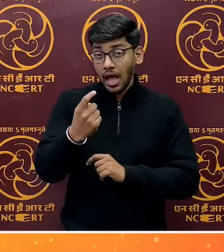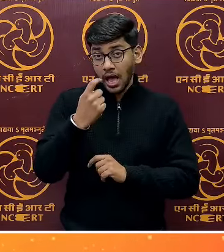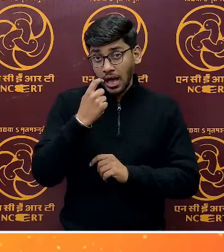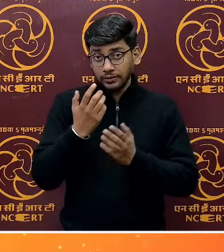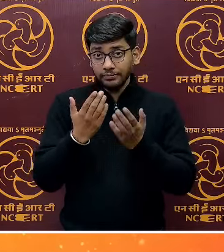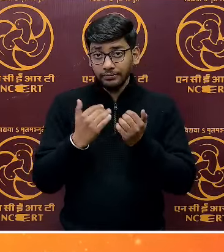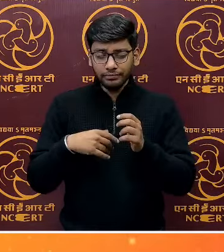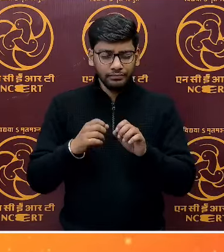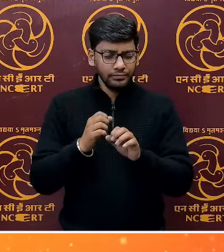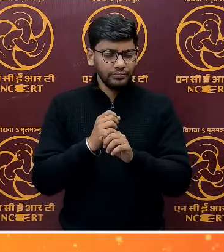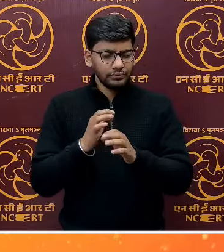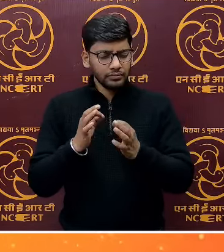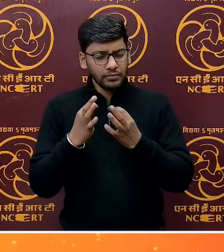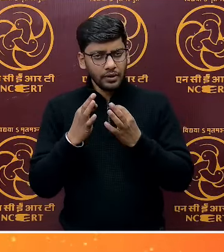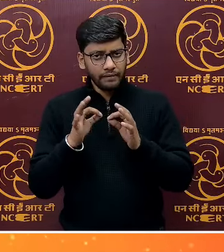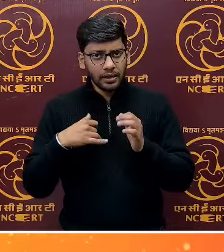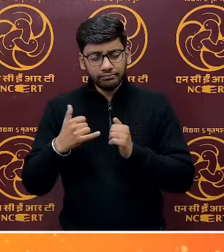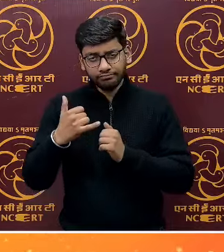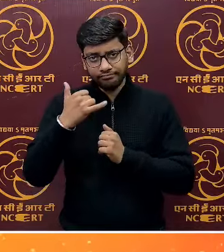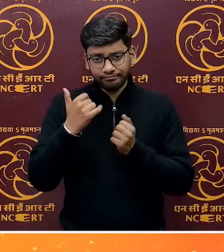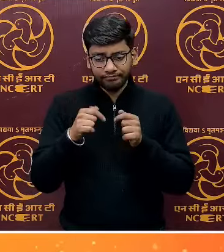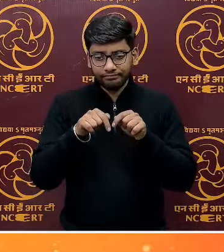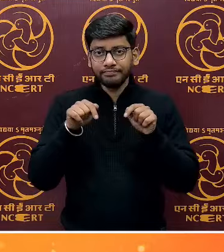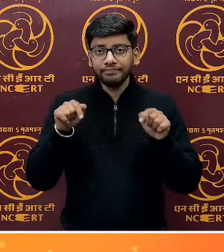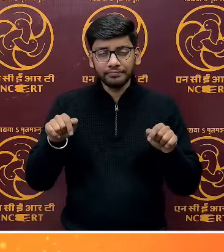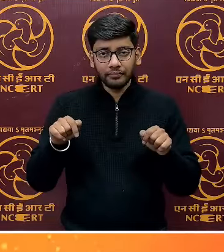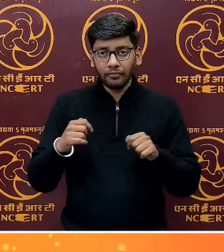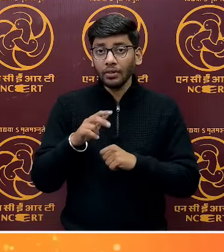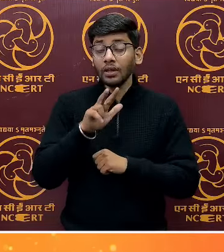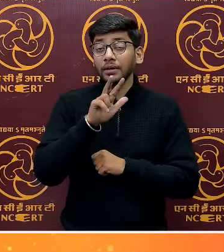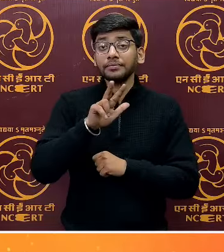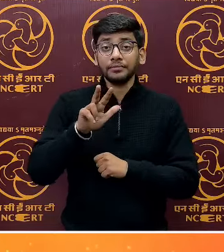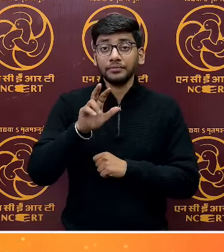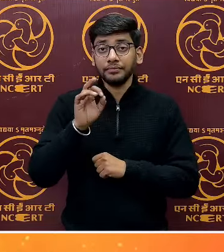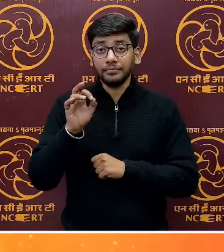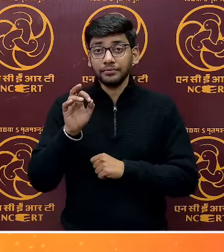feel free to get in touch with us. Our phone number is